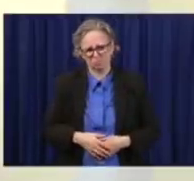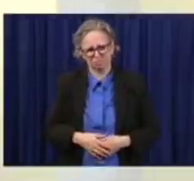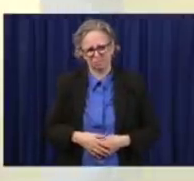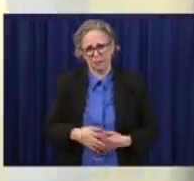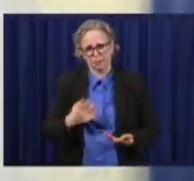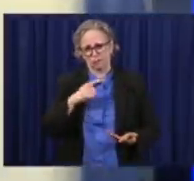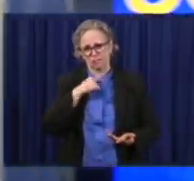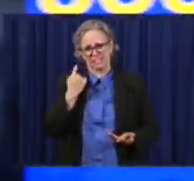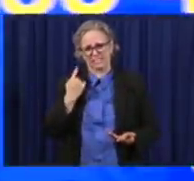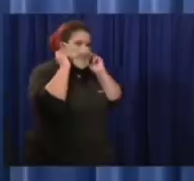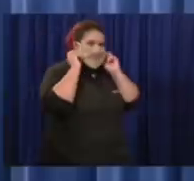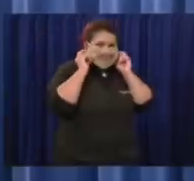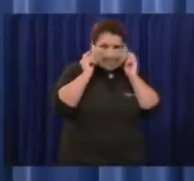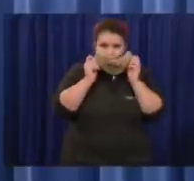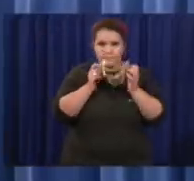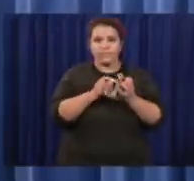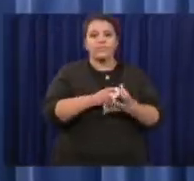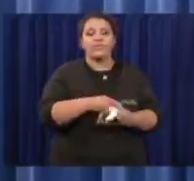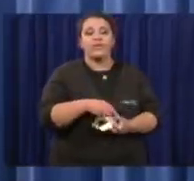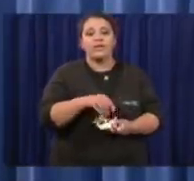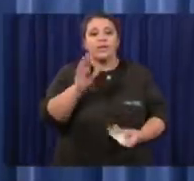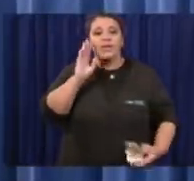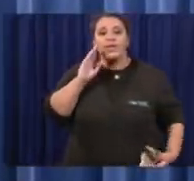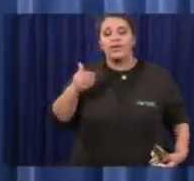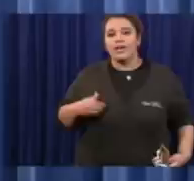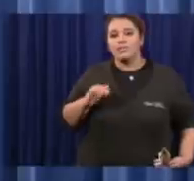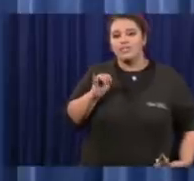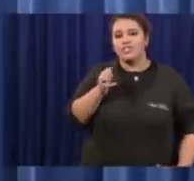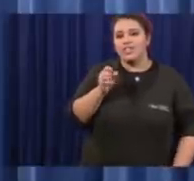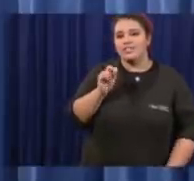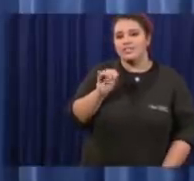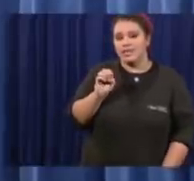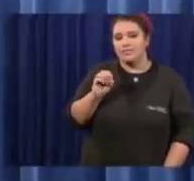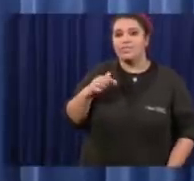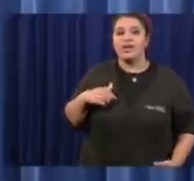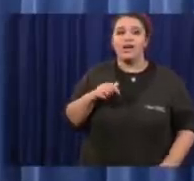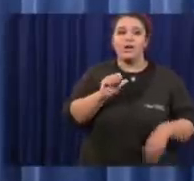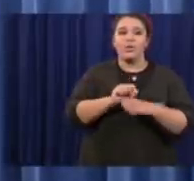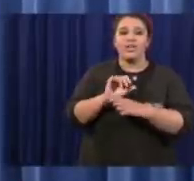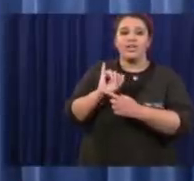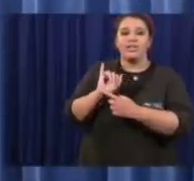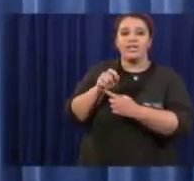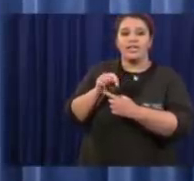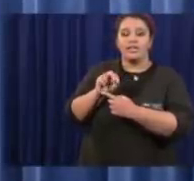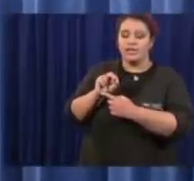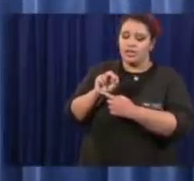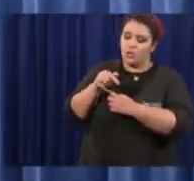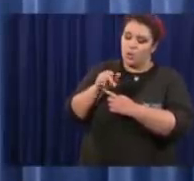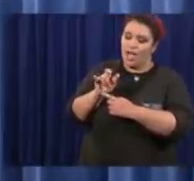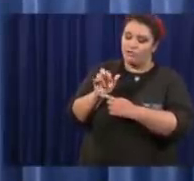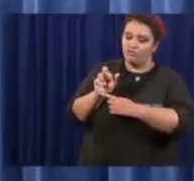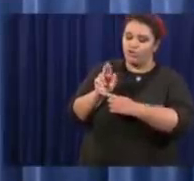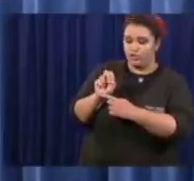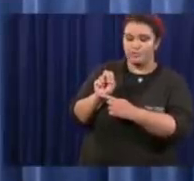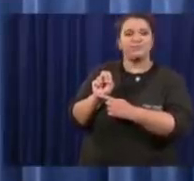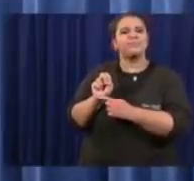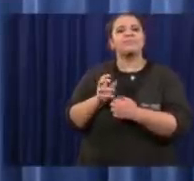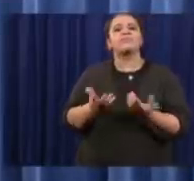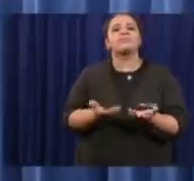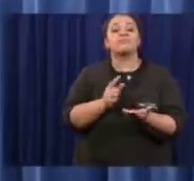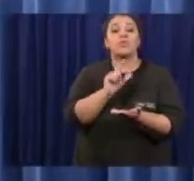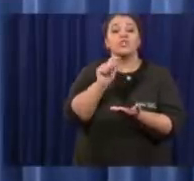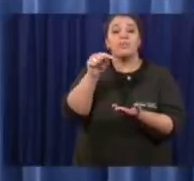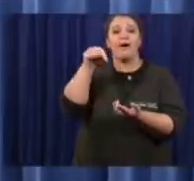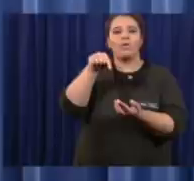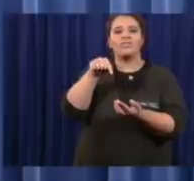rules. Thank you. Either the governor or lieutenant governor on unemployment. My question is, if someone doesn't feel safe returning